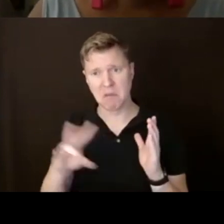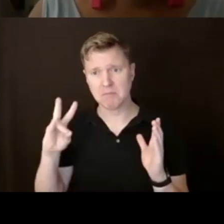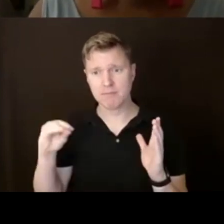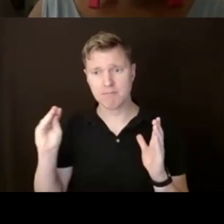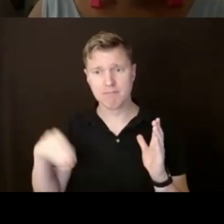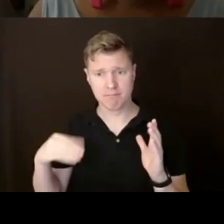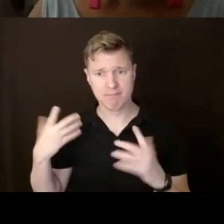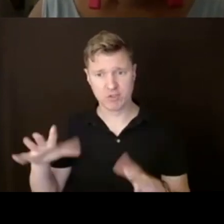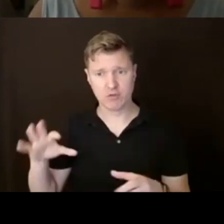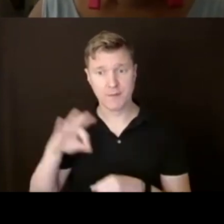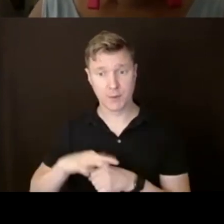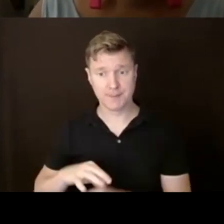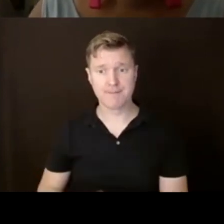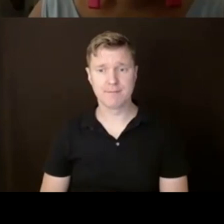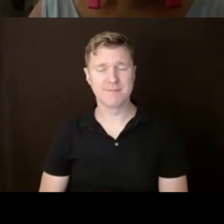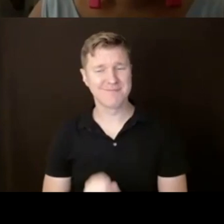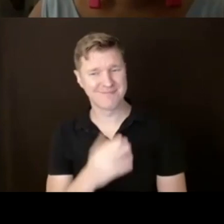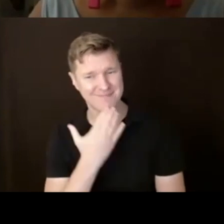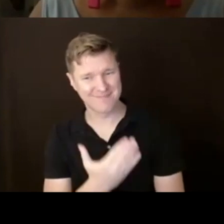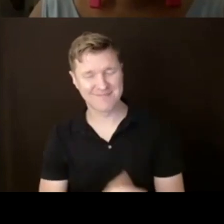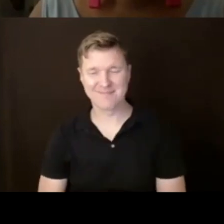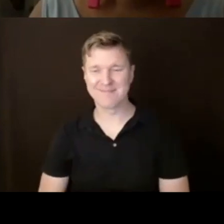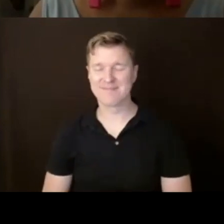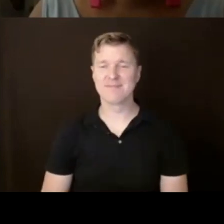Oh, thank you.